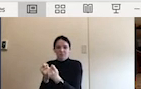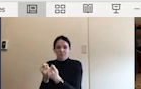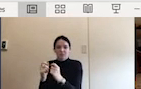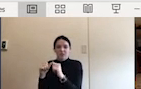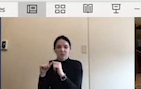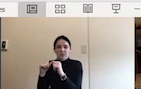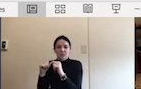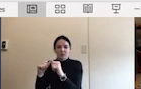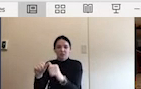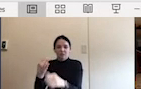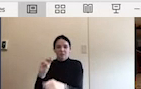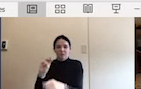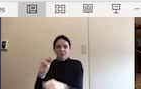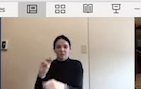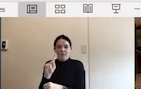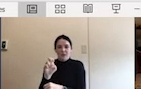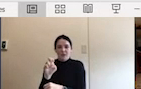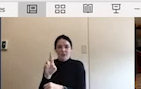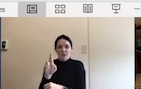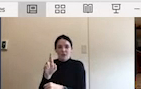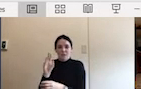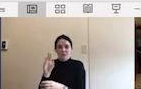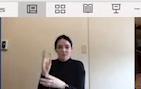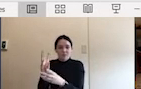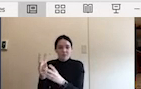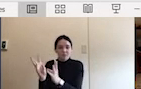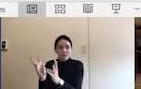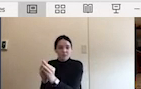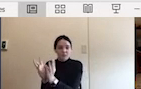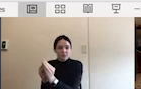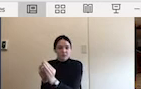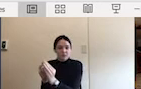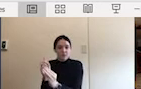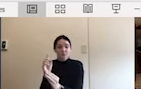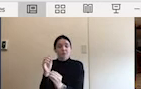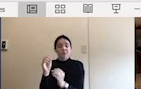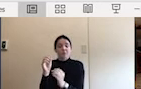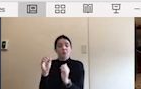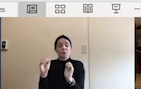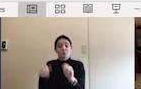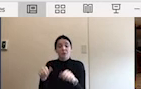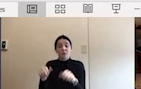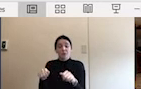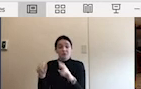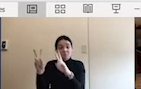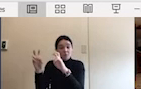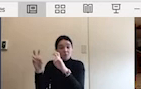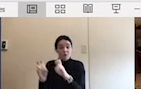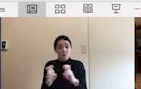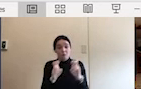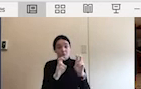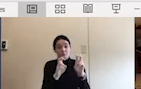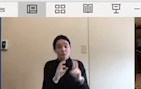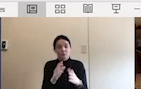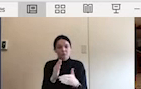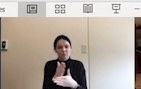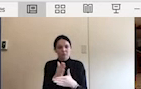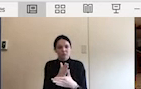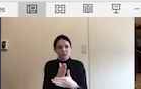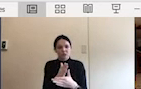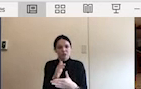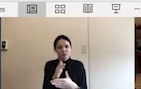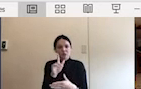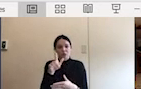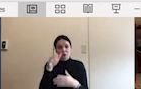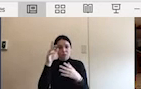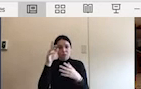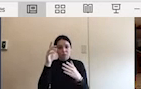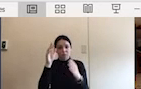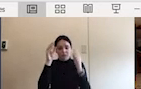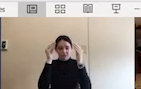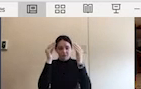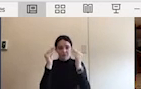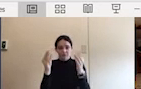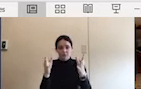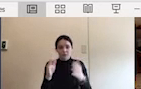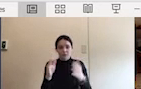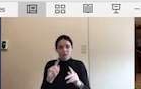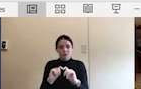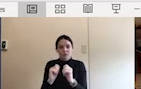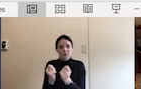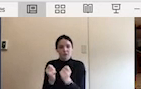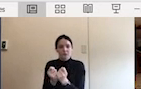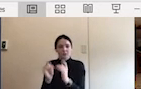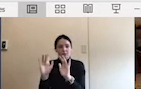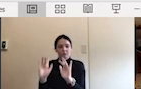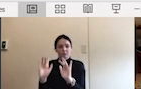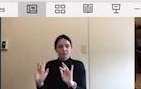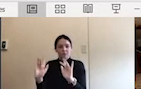maker consortium. So you will be able to upload and share your files and things on the team site. And go ahead and be creative